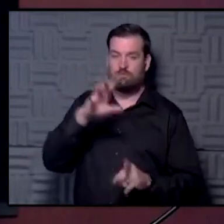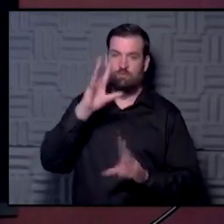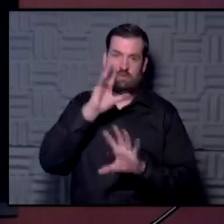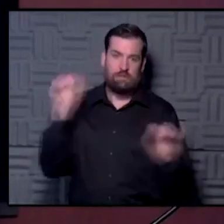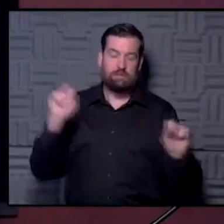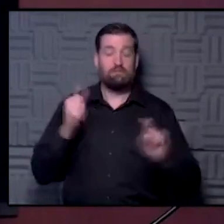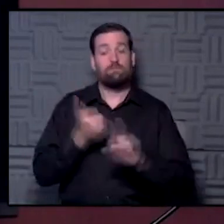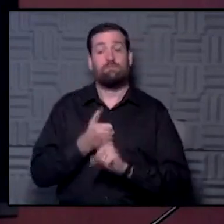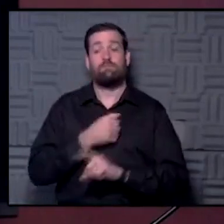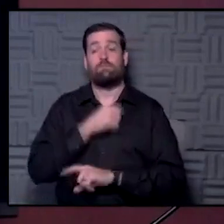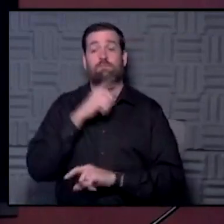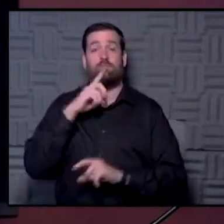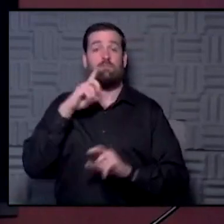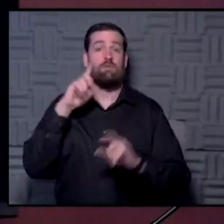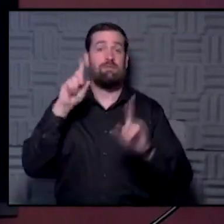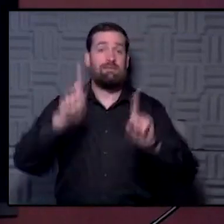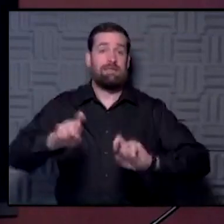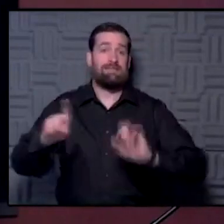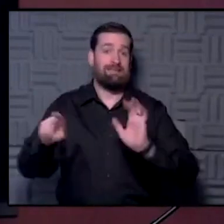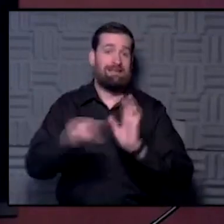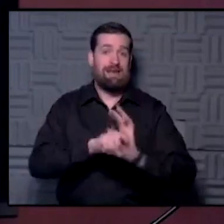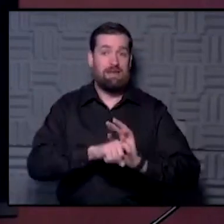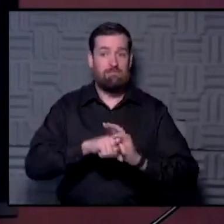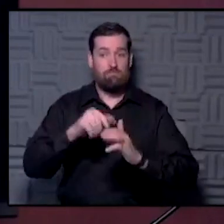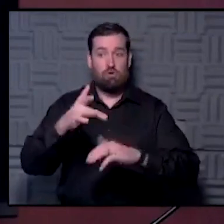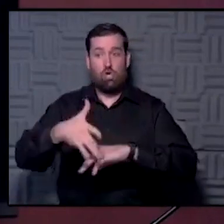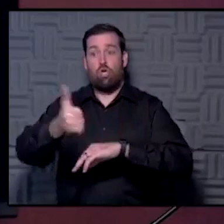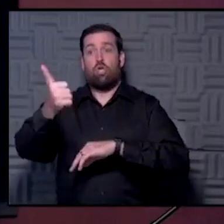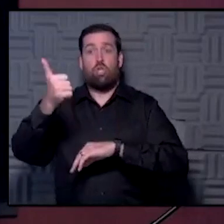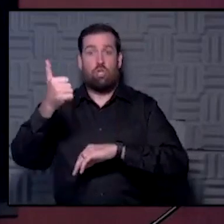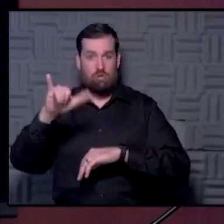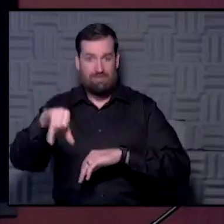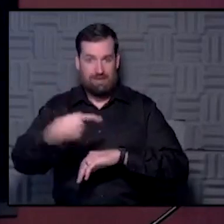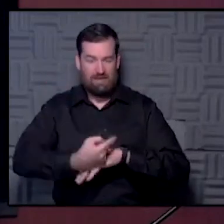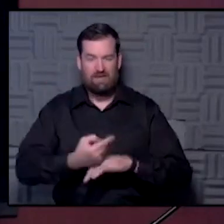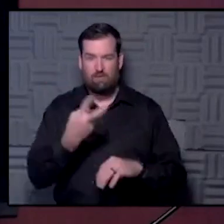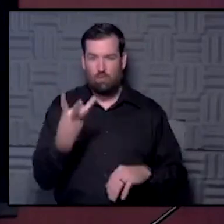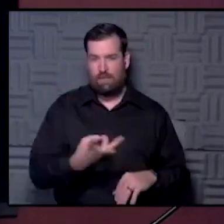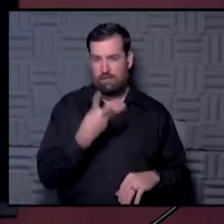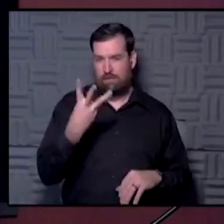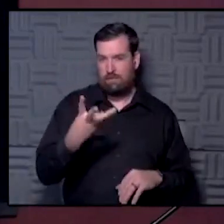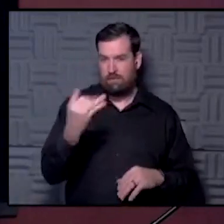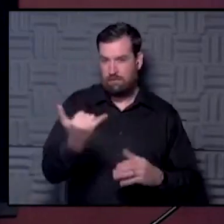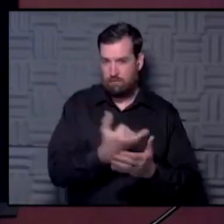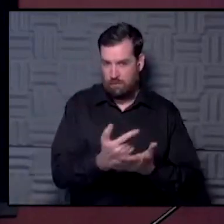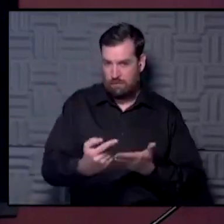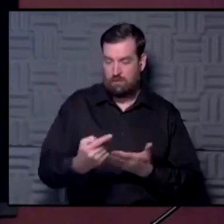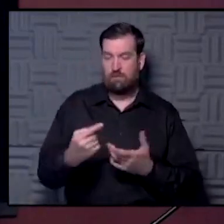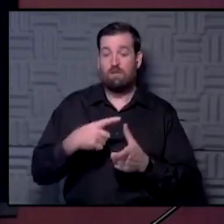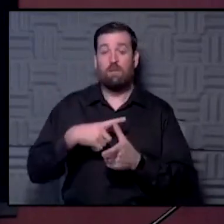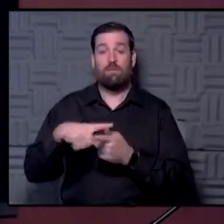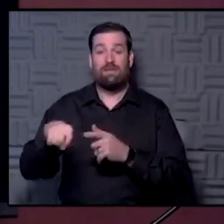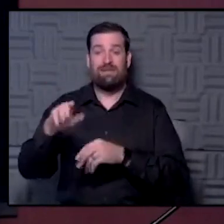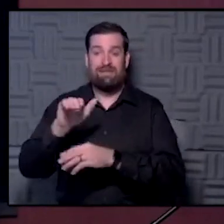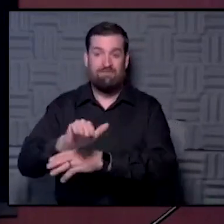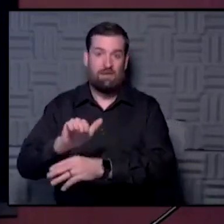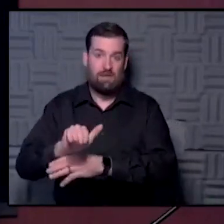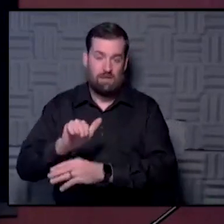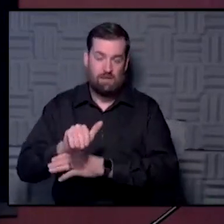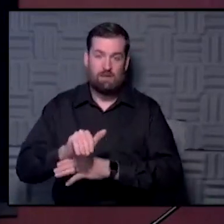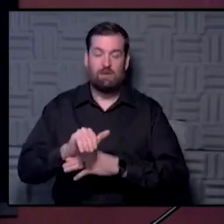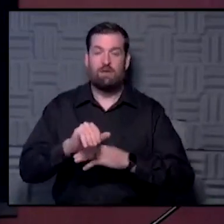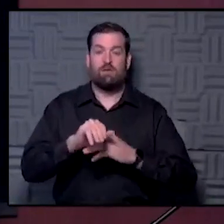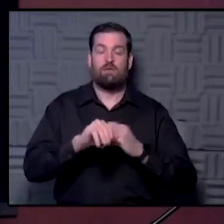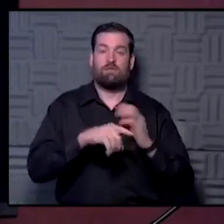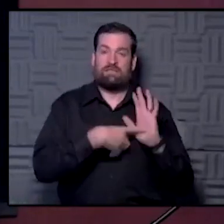had actually tested negative earlier in the day, maybe on Wednesday this week, and then by the evening started having symptoms,